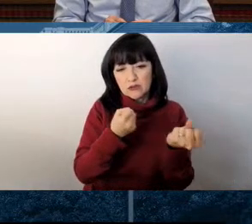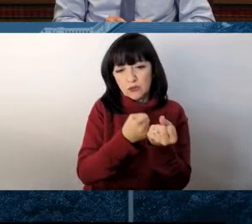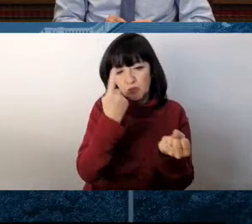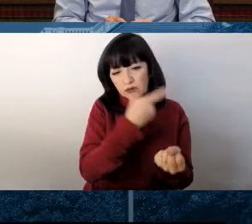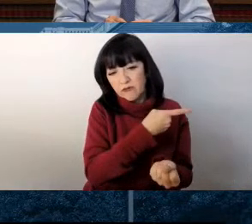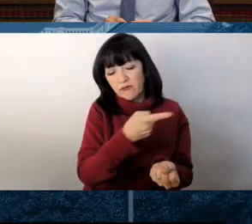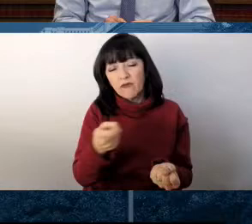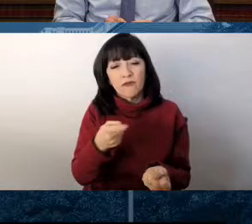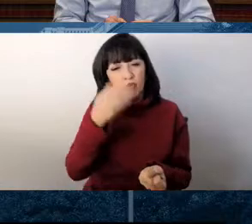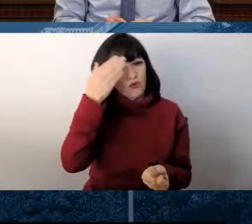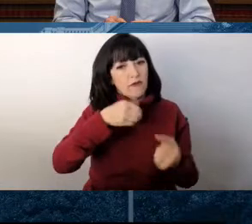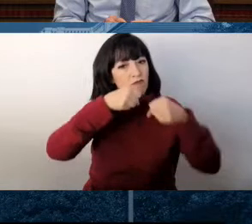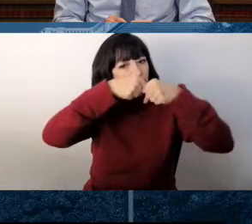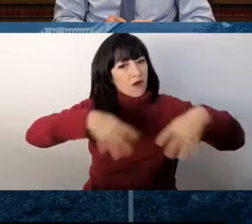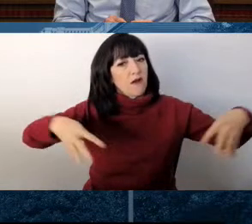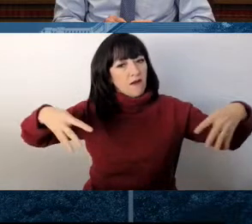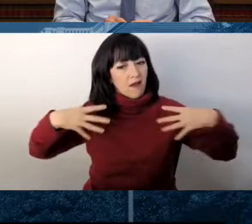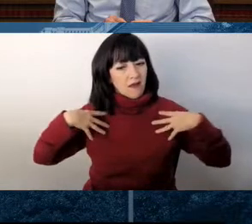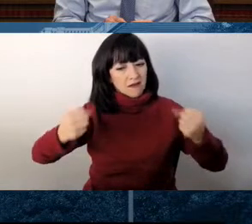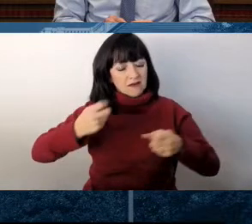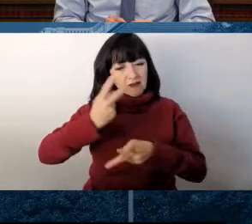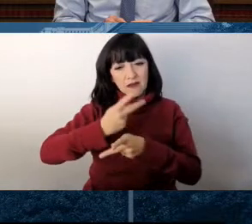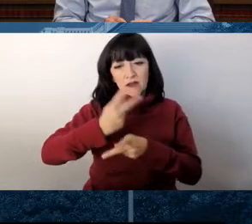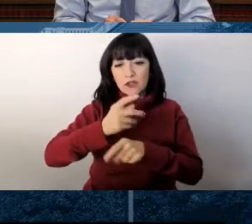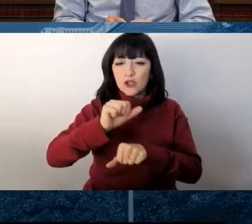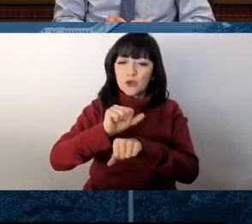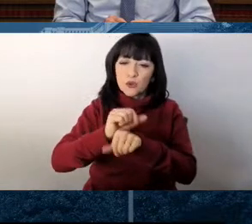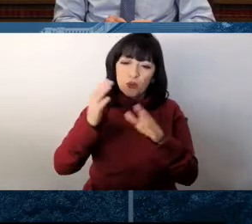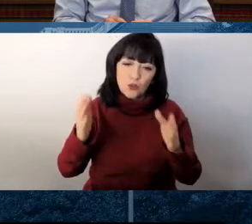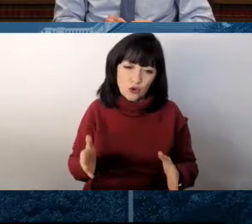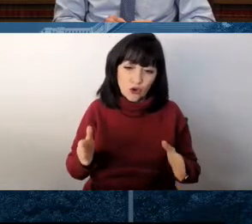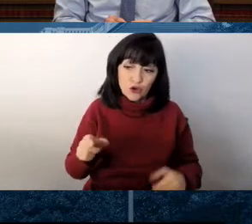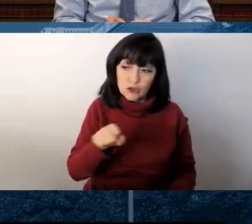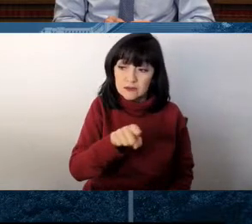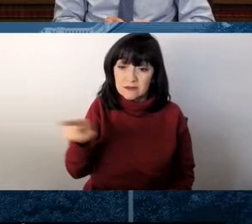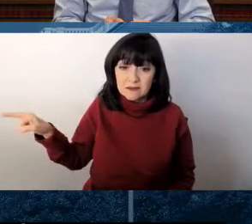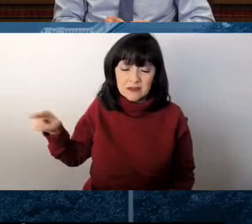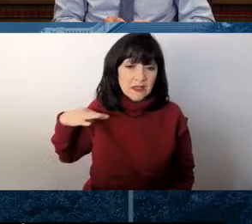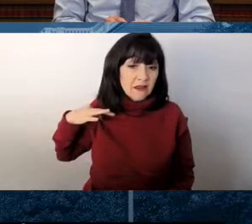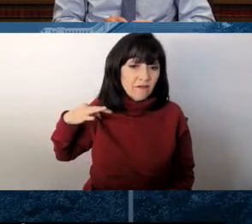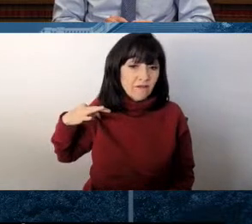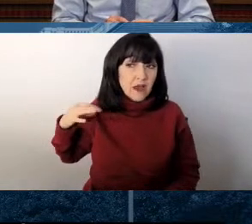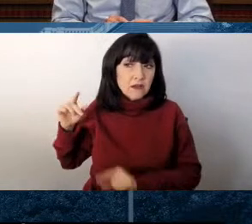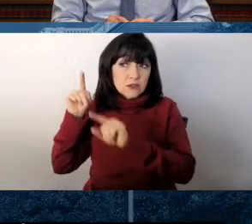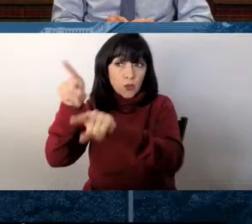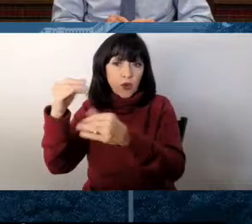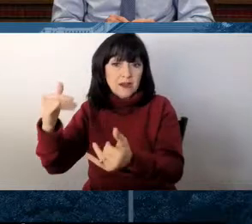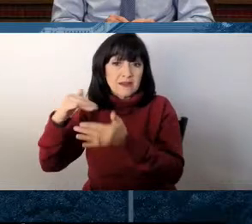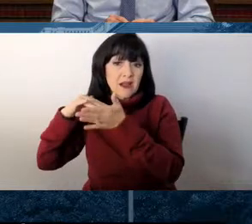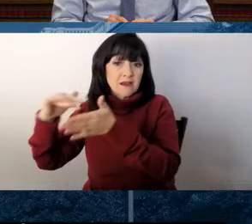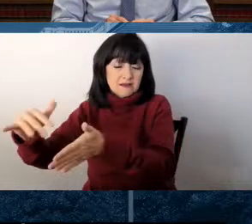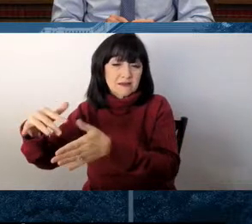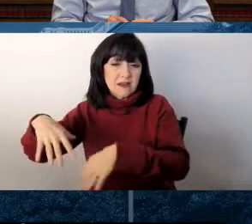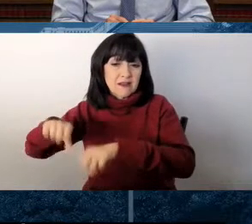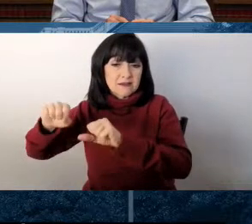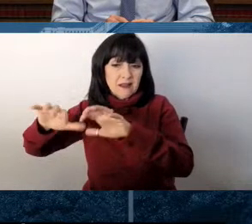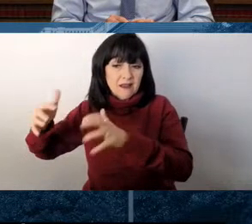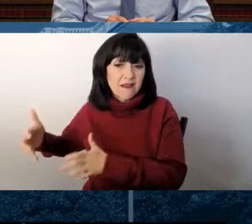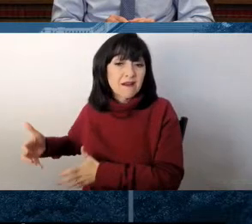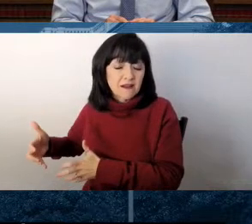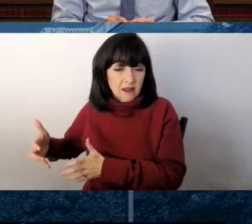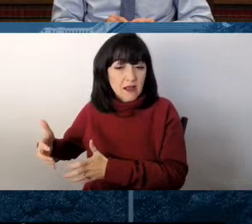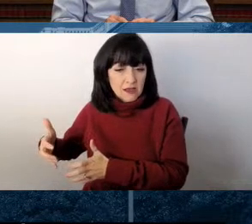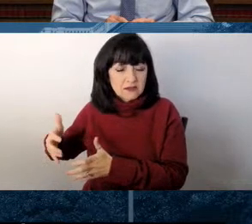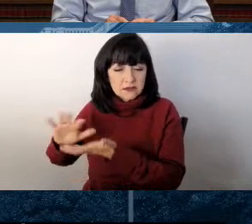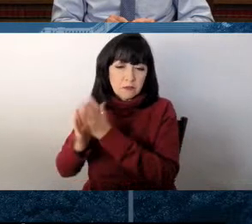For those that have been volunteered to be trained to work as CNAs in the long-term care facilities, we thank you as